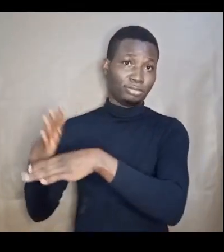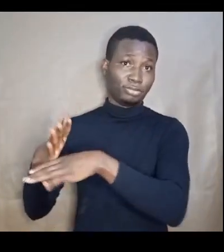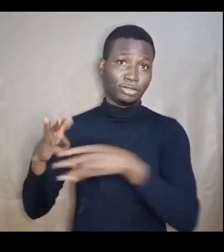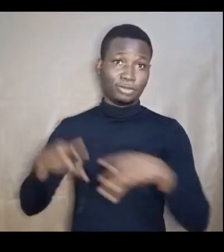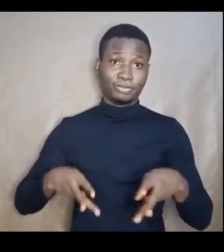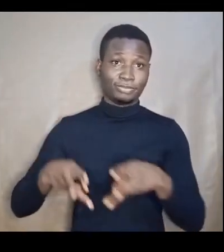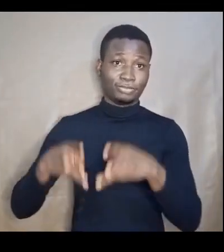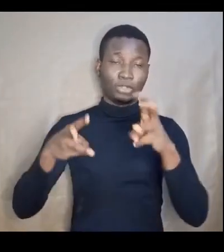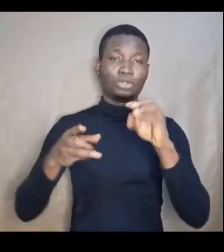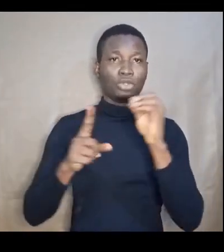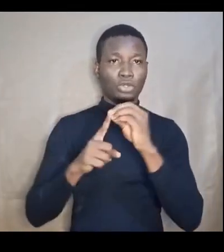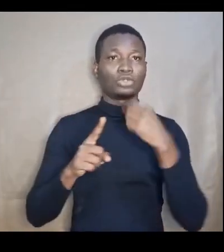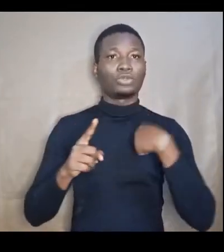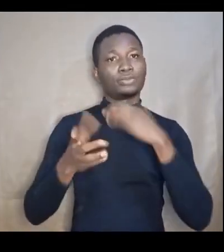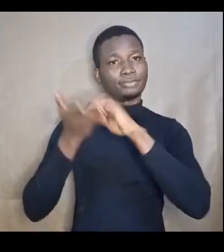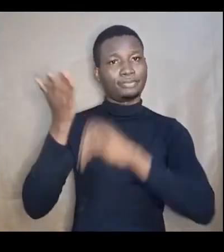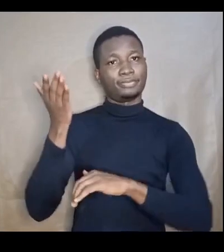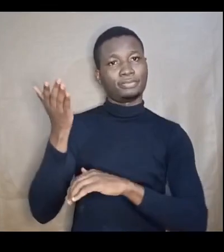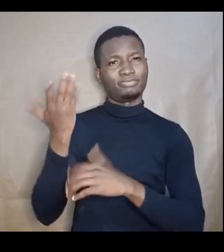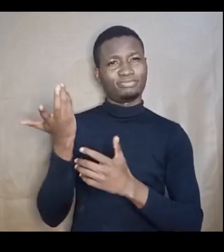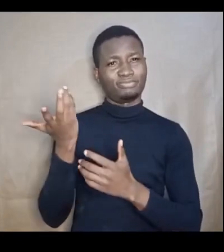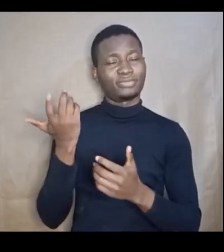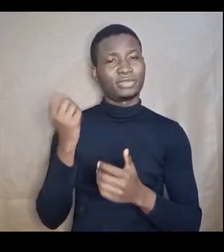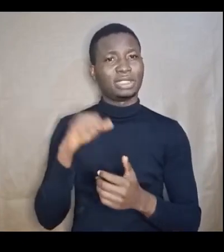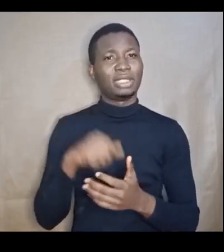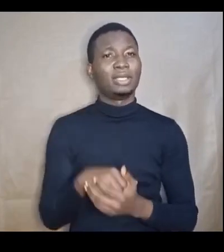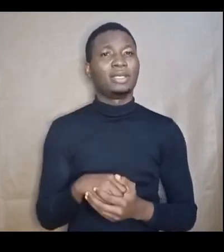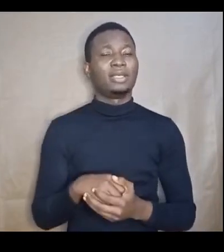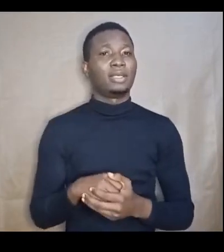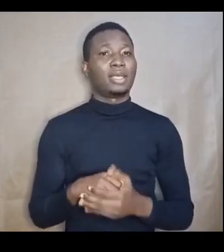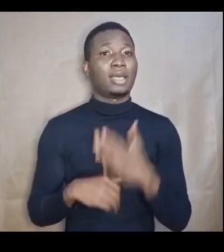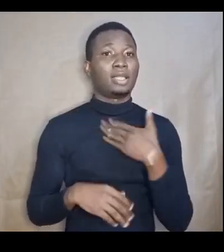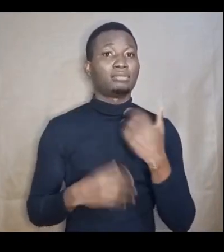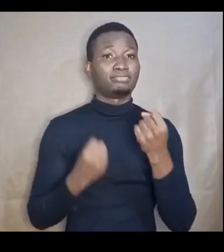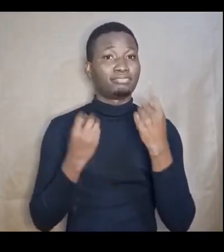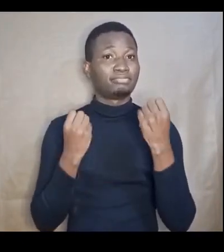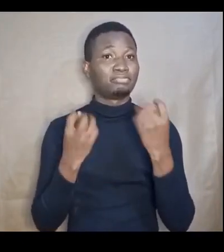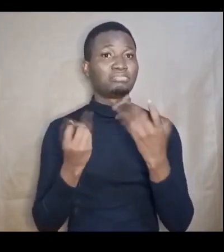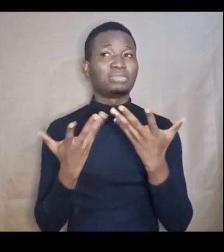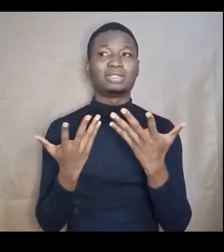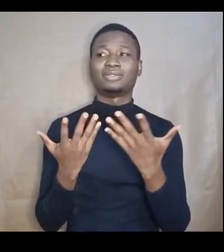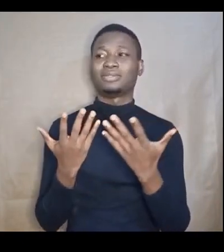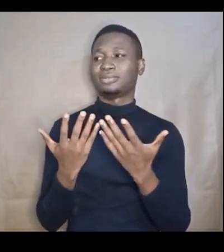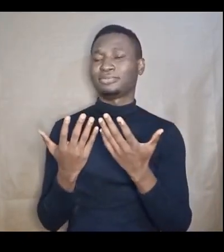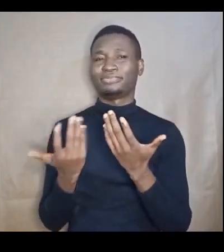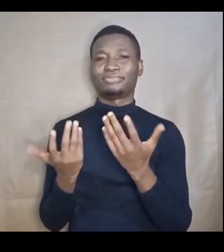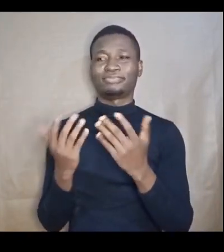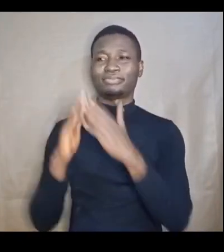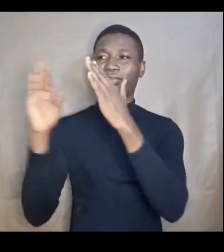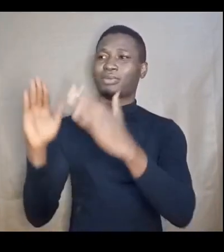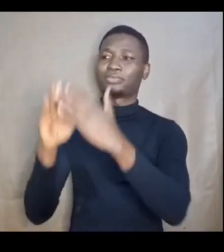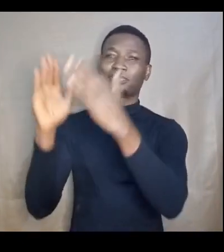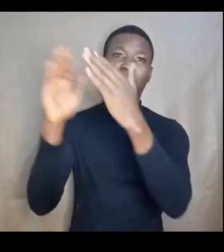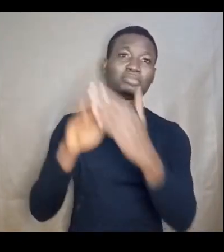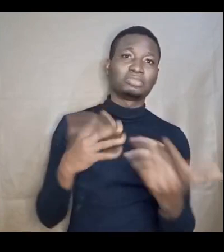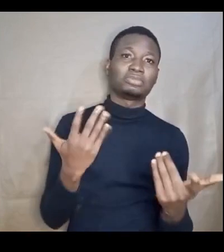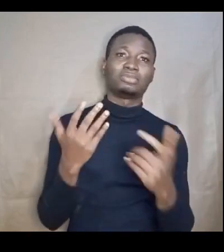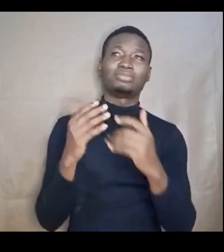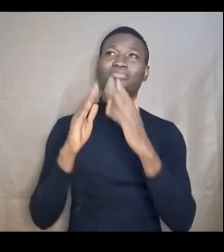been brought down. You know, and several shanties, structures along St. Dominic